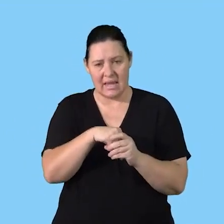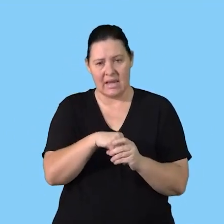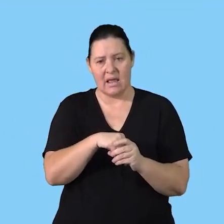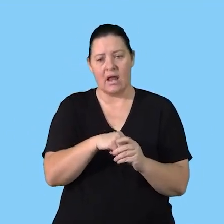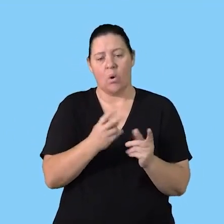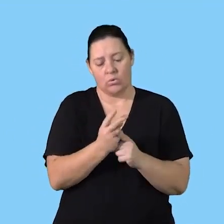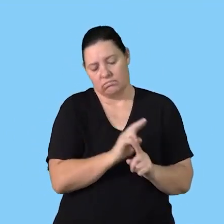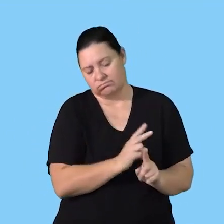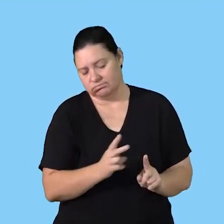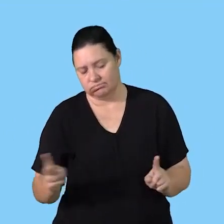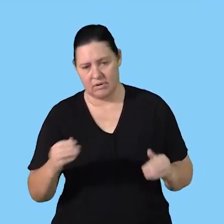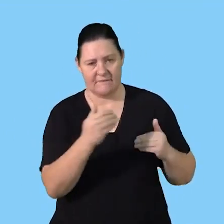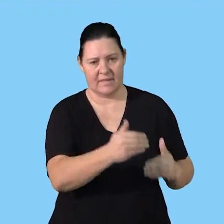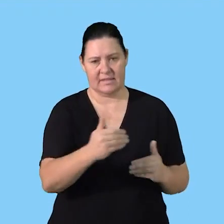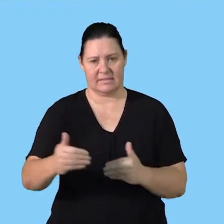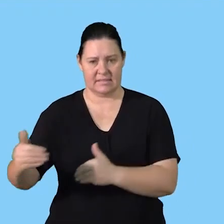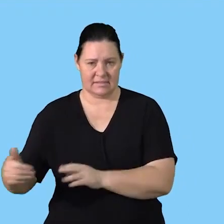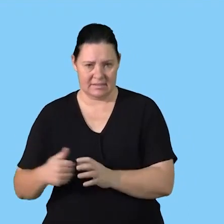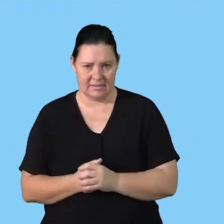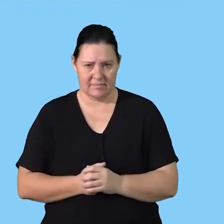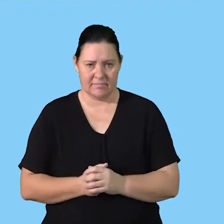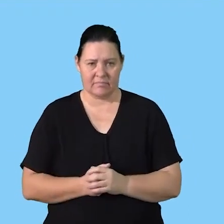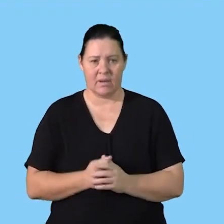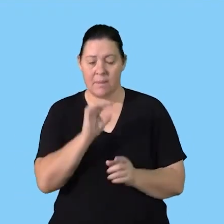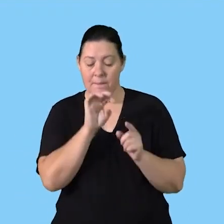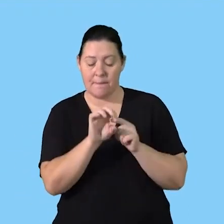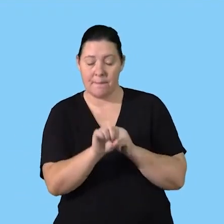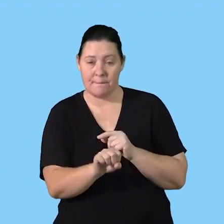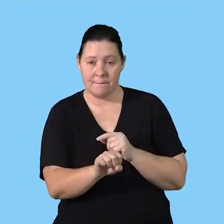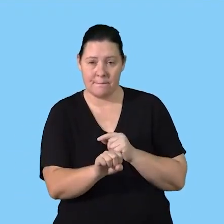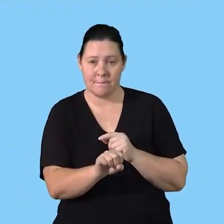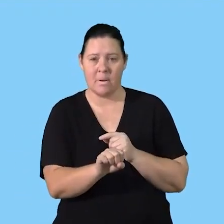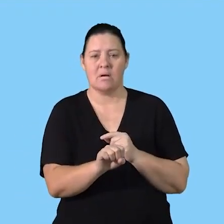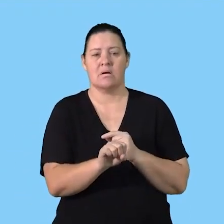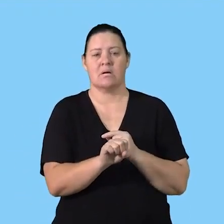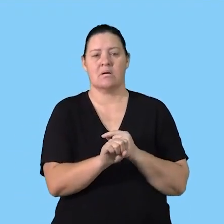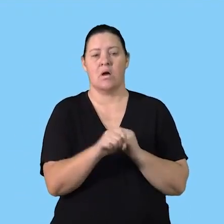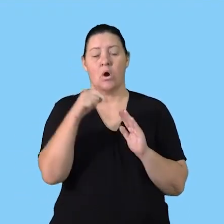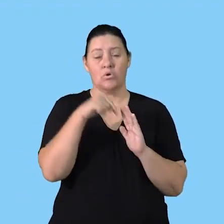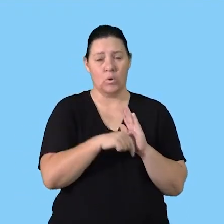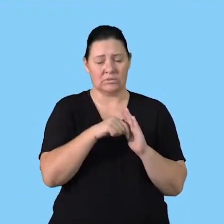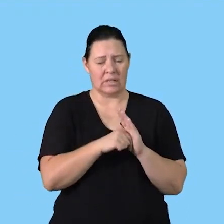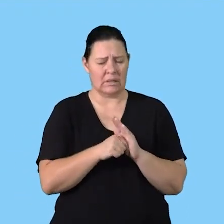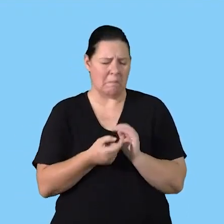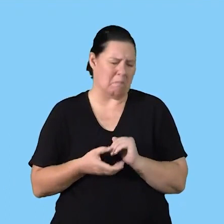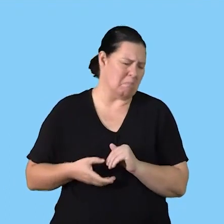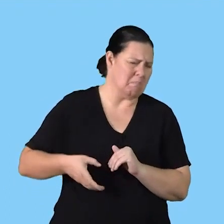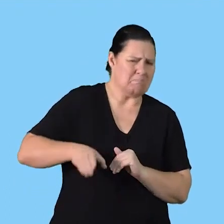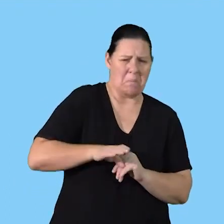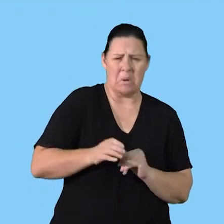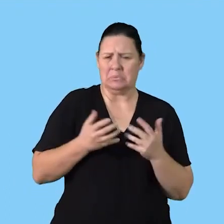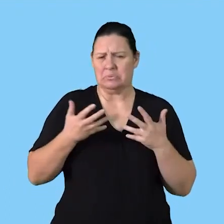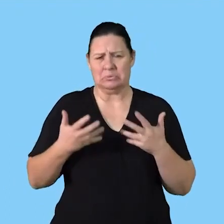within and across the phases. And the discovery was that there was a lot of content